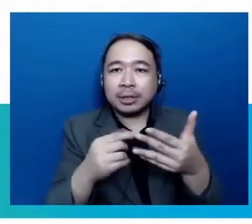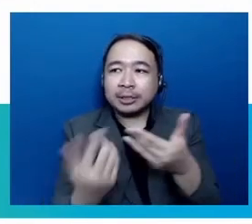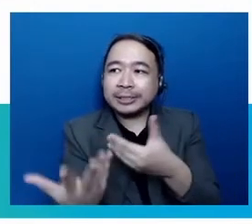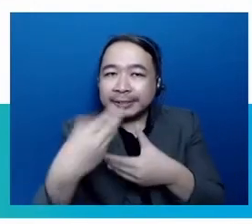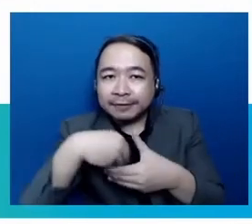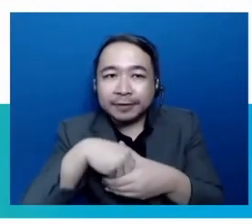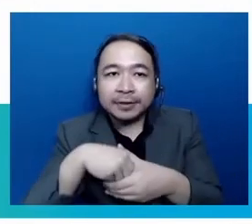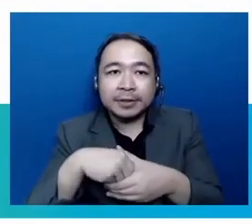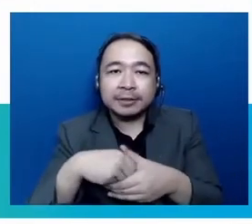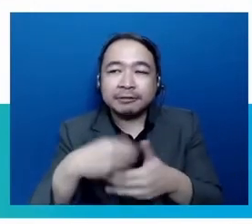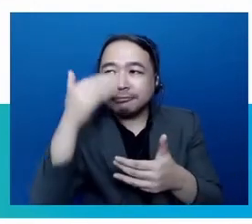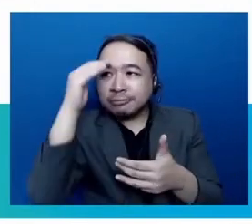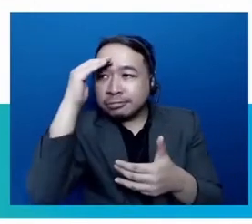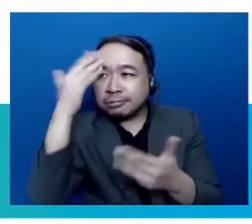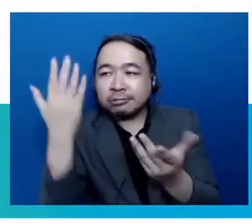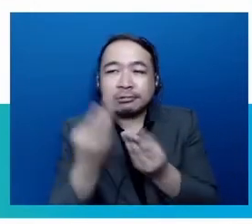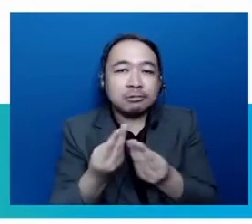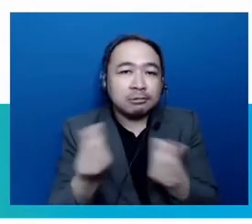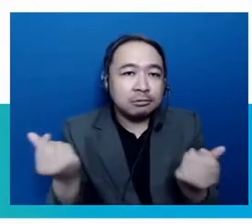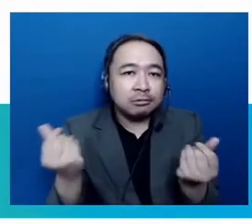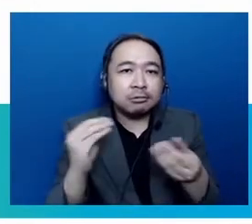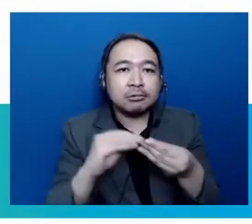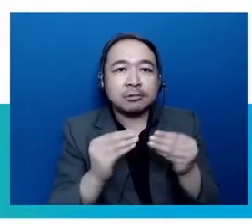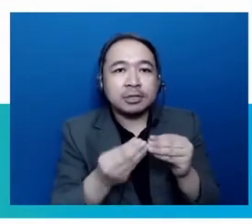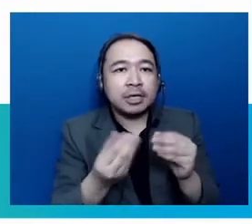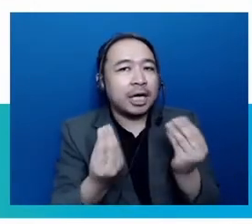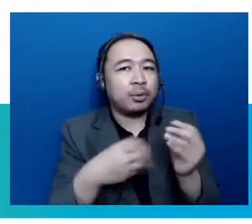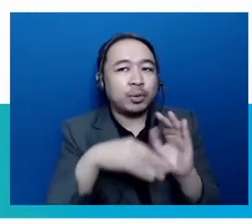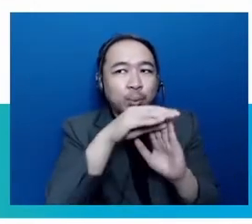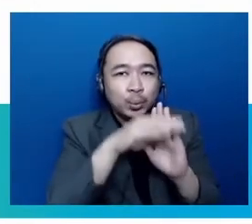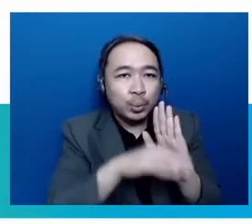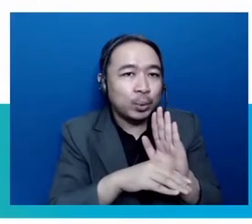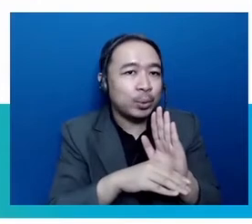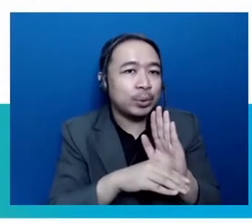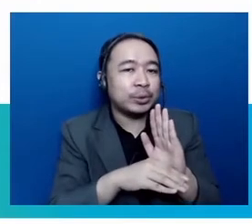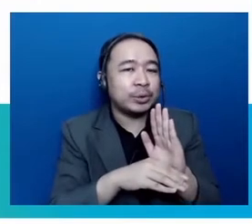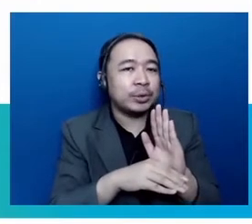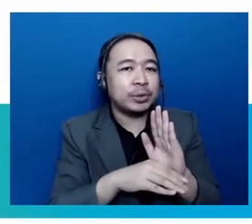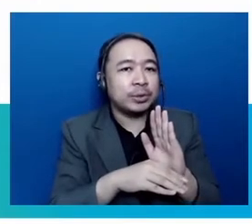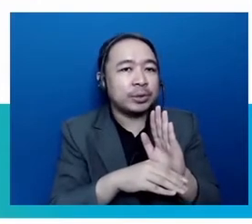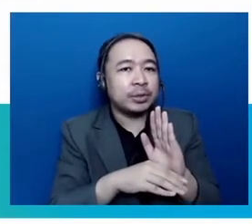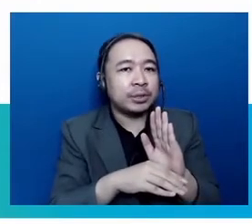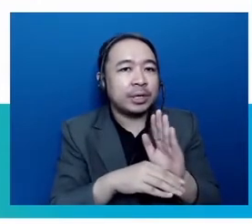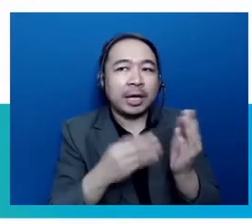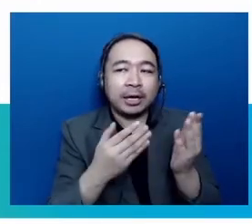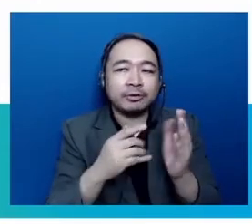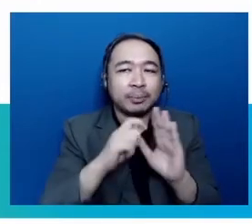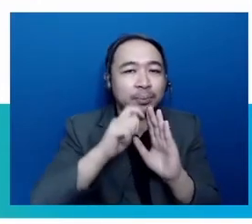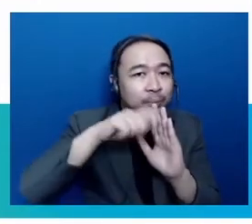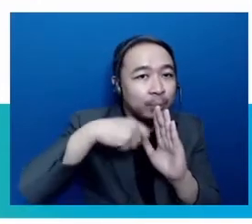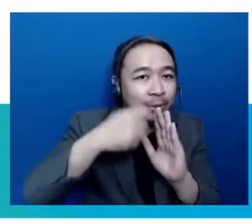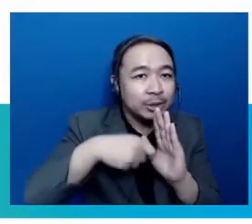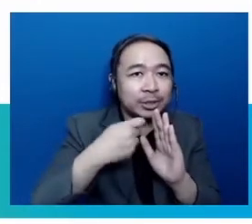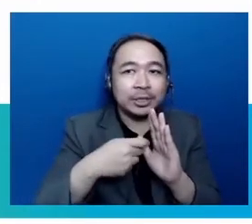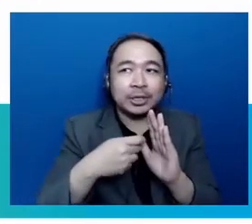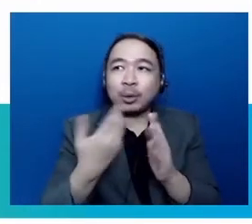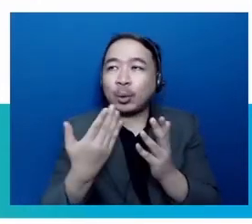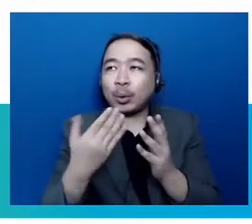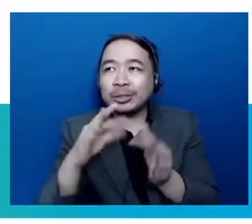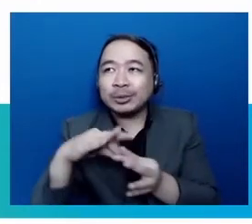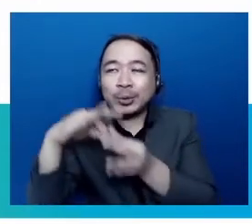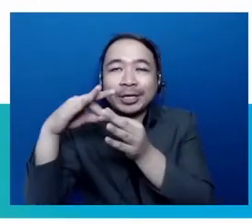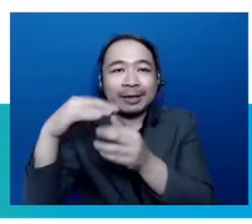communities and NGOs when we do projects or engage in projects that are relevant